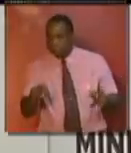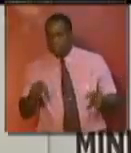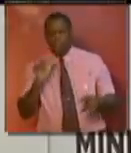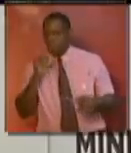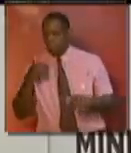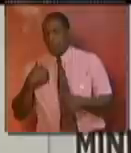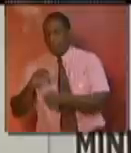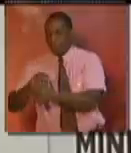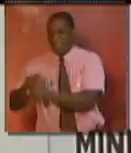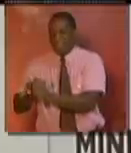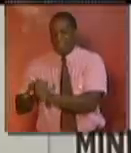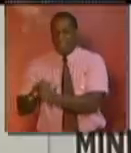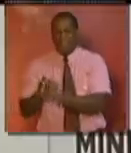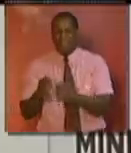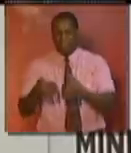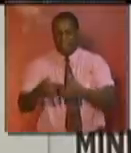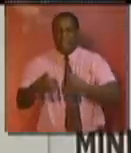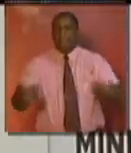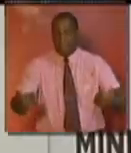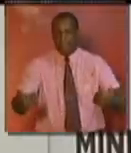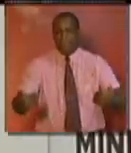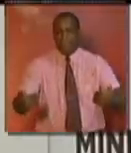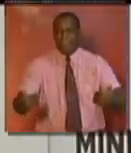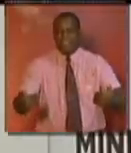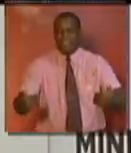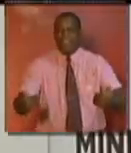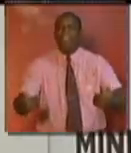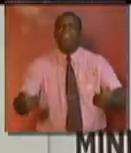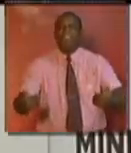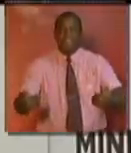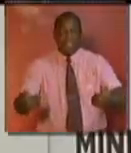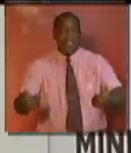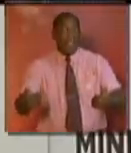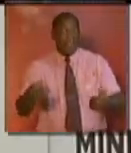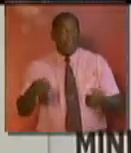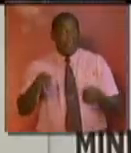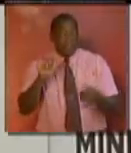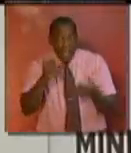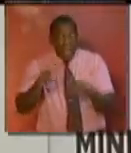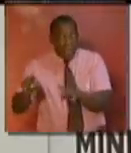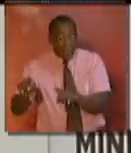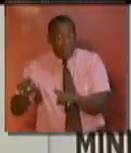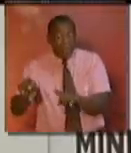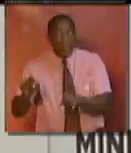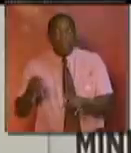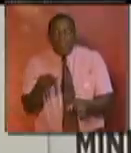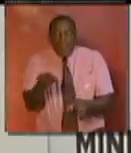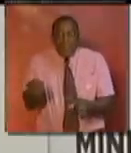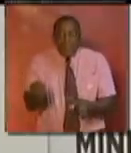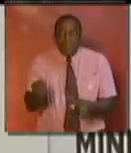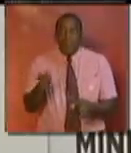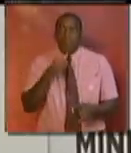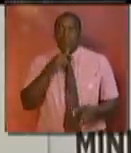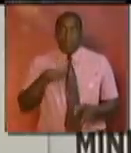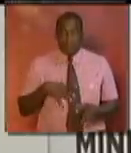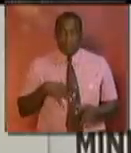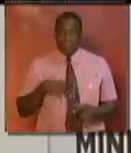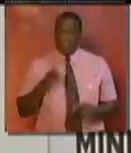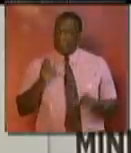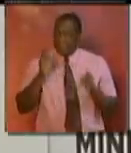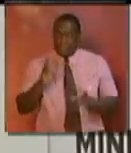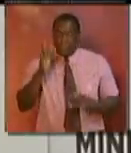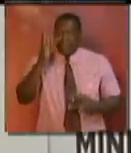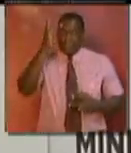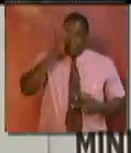several occasions. We actually have had a few very critical women who have ended up in our high dependency units